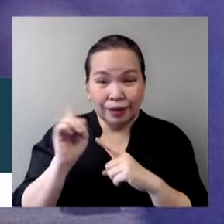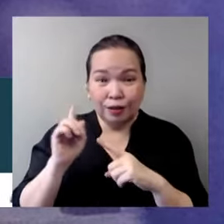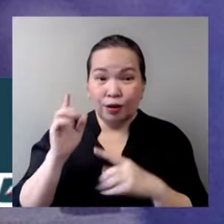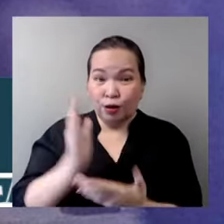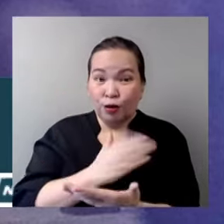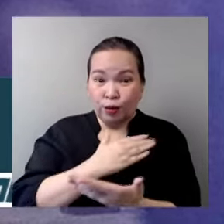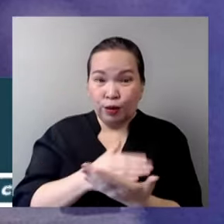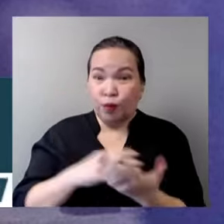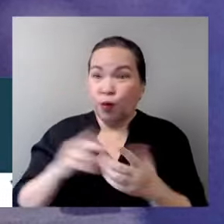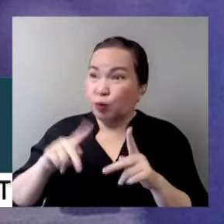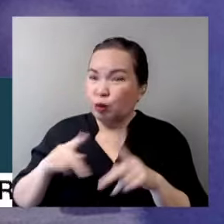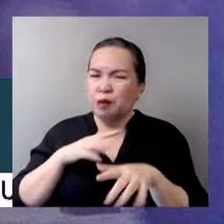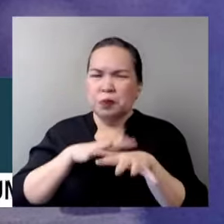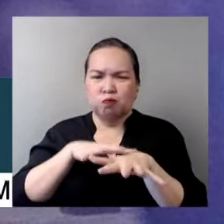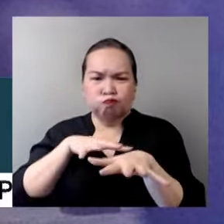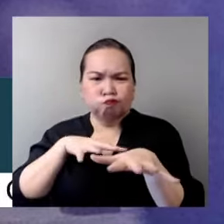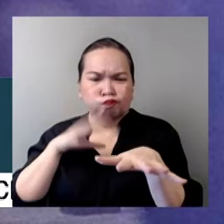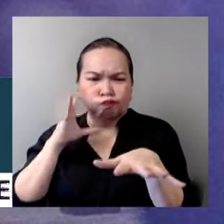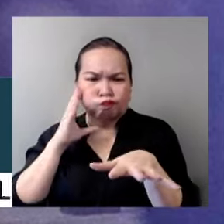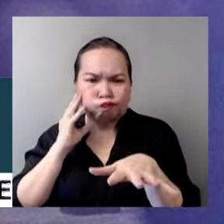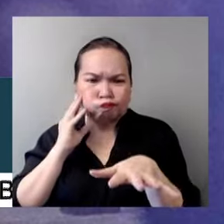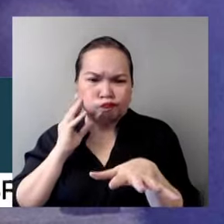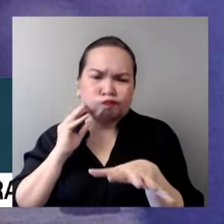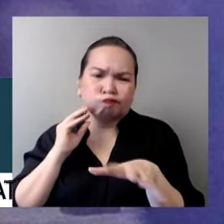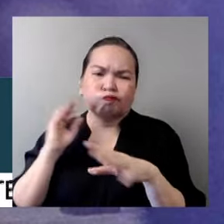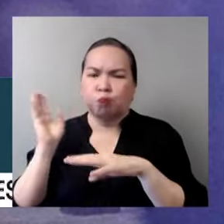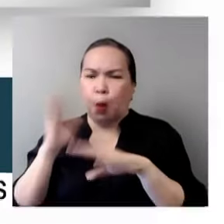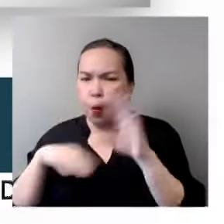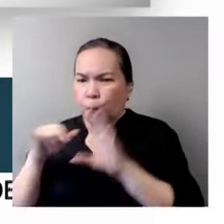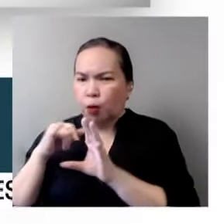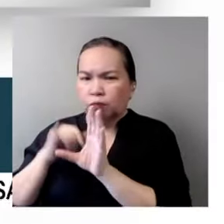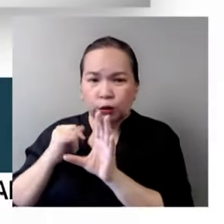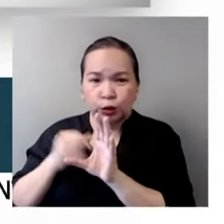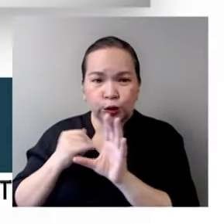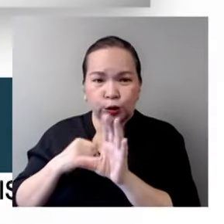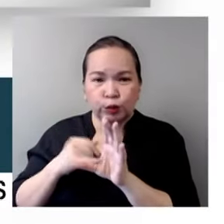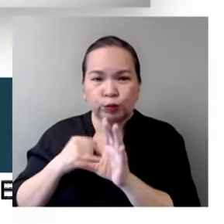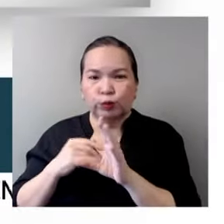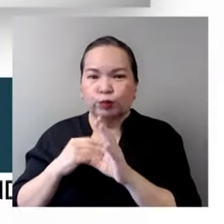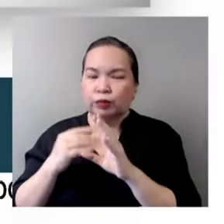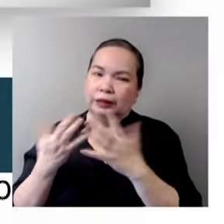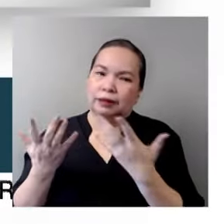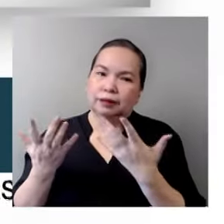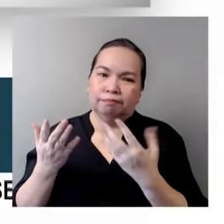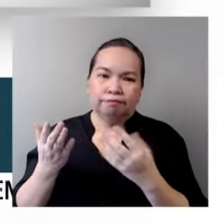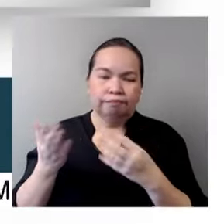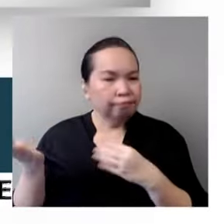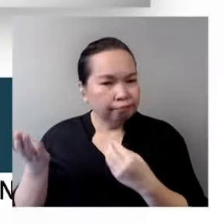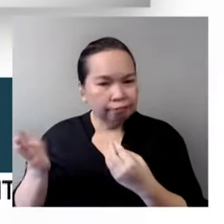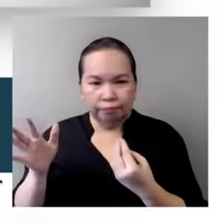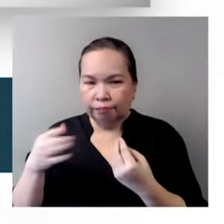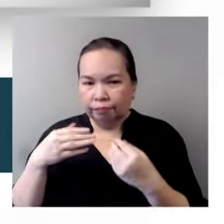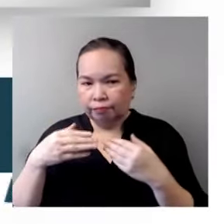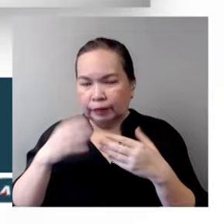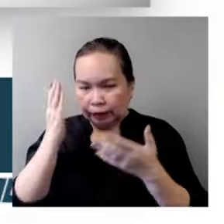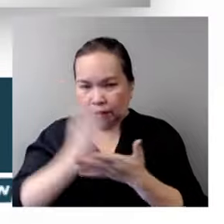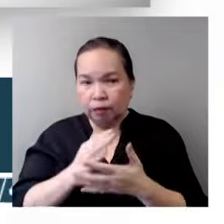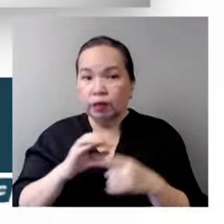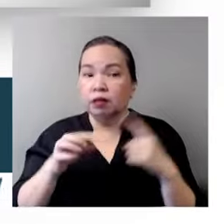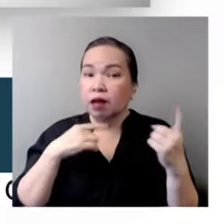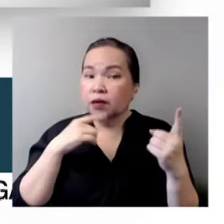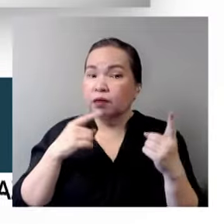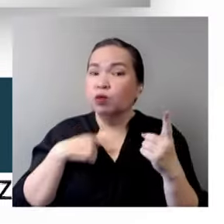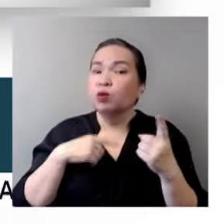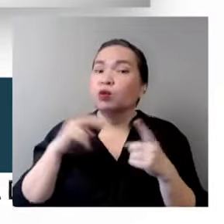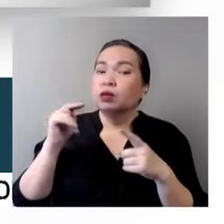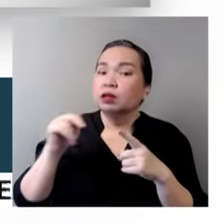being affected by the ongoing chief knee face-out. The presidential security group, meanwhile, defended Marcos, saying it was needed to ensure the